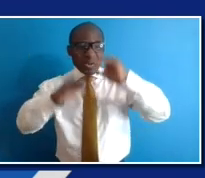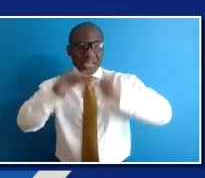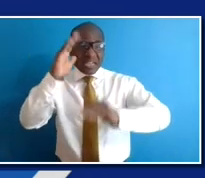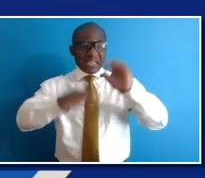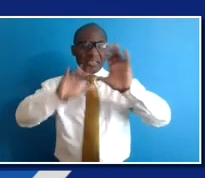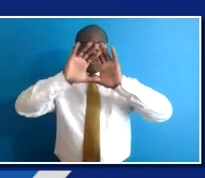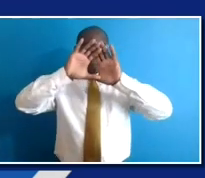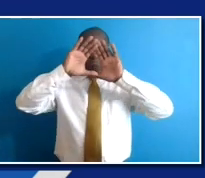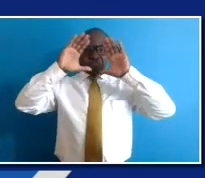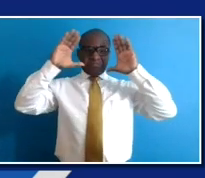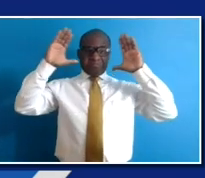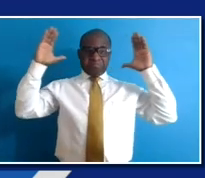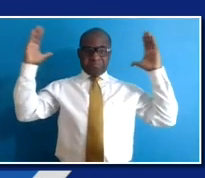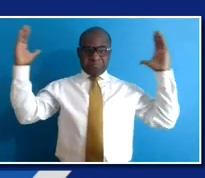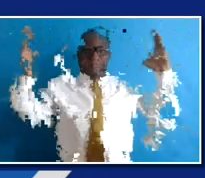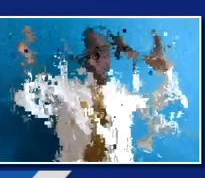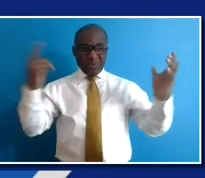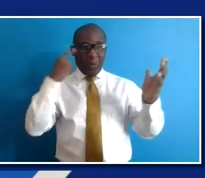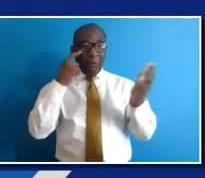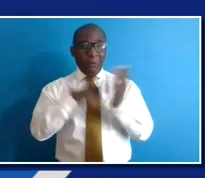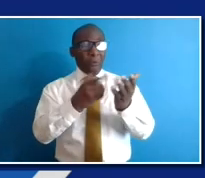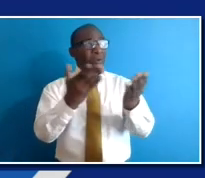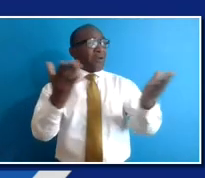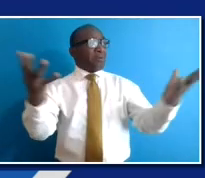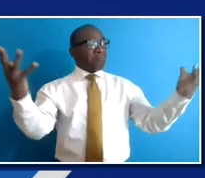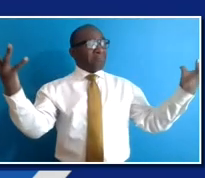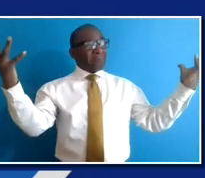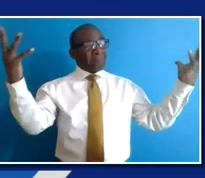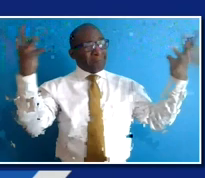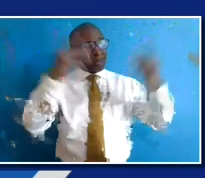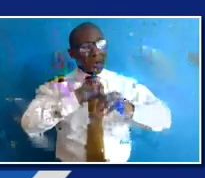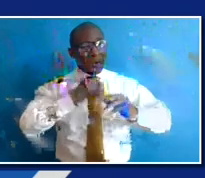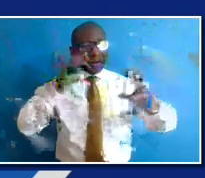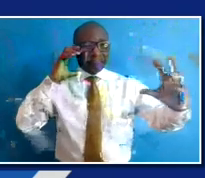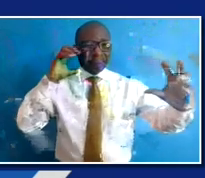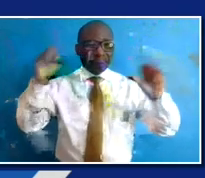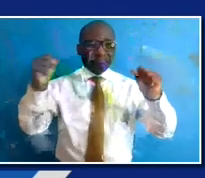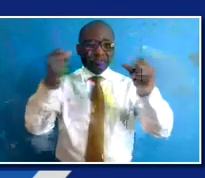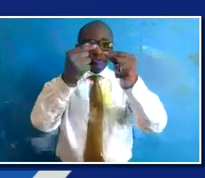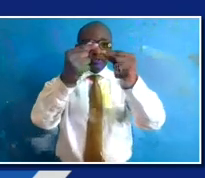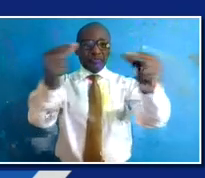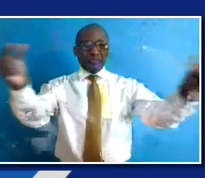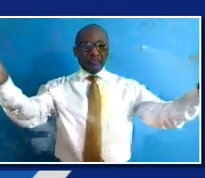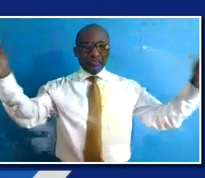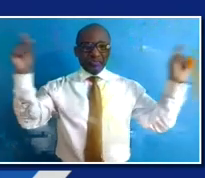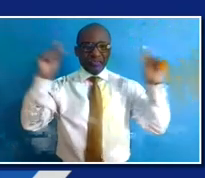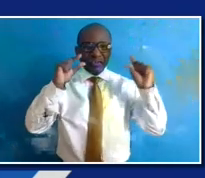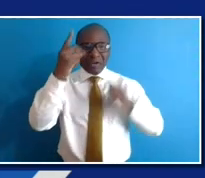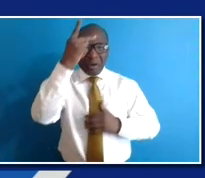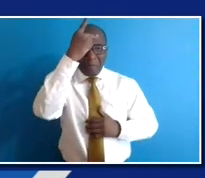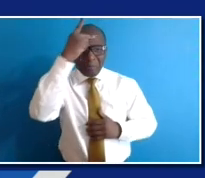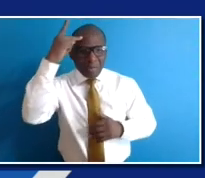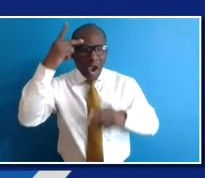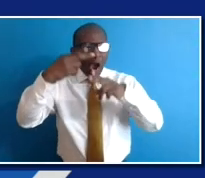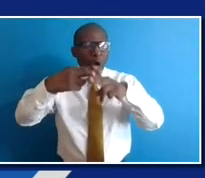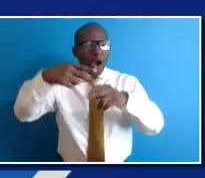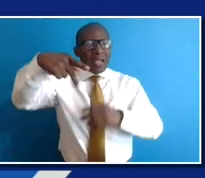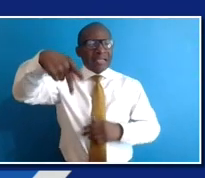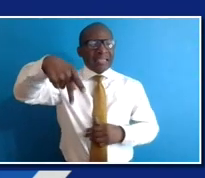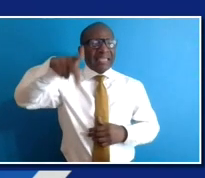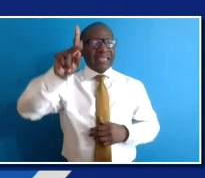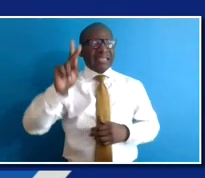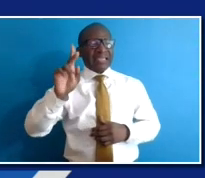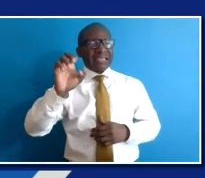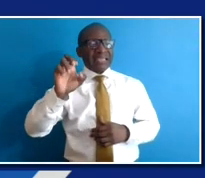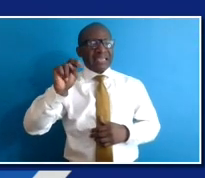County, and in front of it, one of our great Westchester County parks, the Kensico Dam Plaza. And we're here today because some of what we're going to talk about